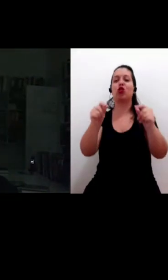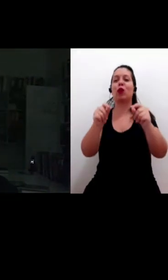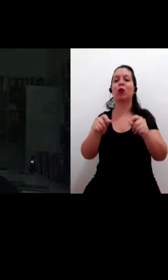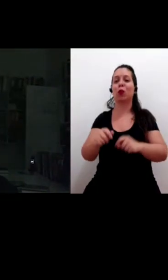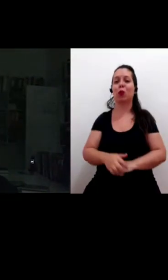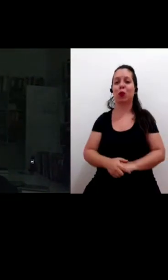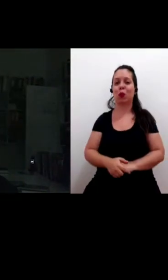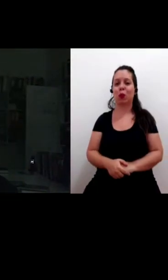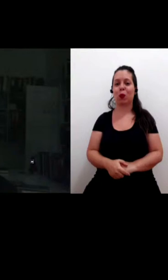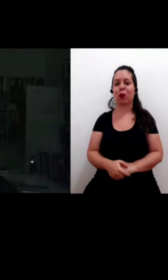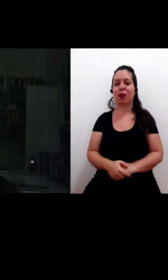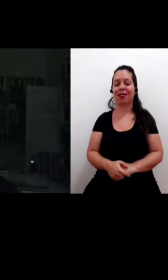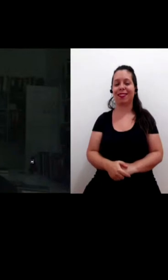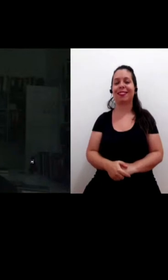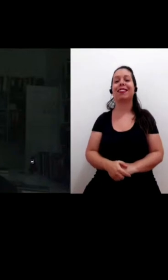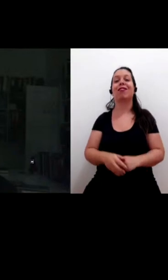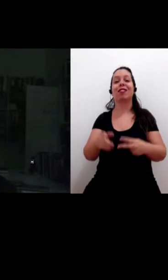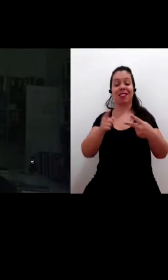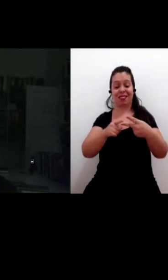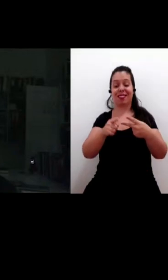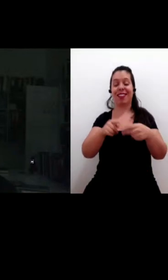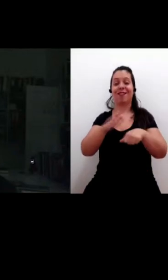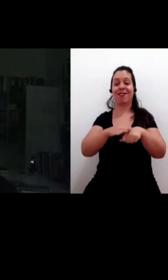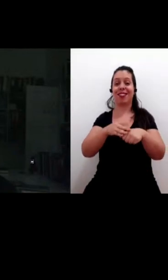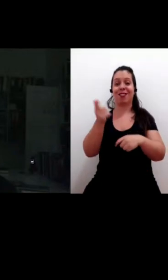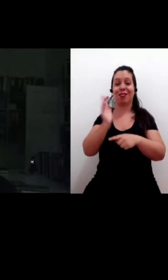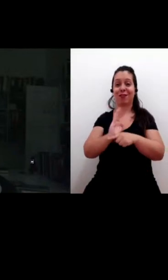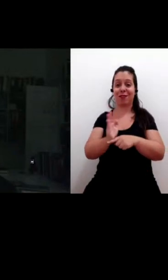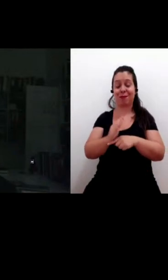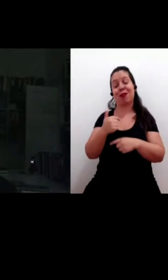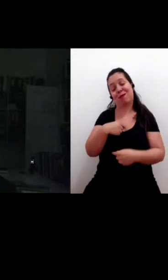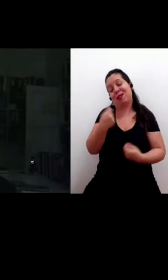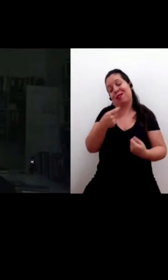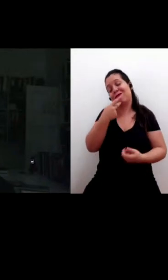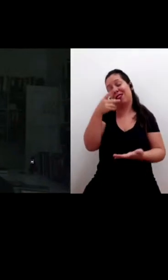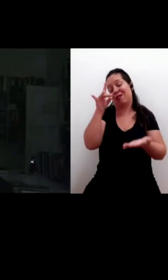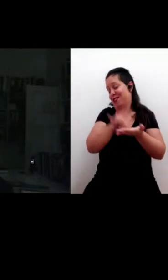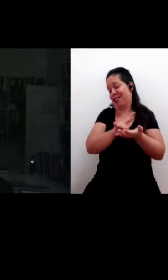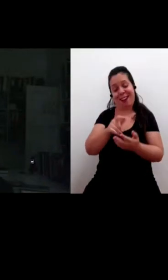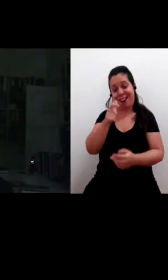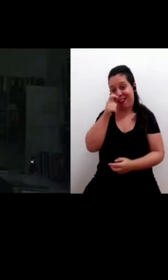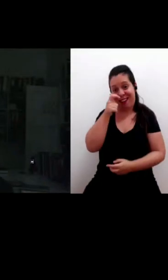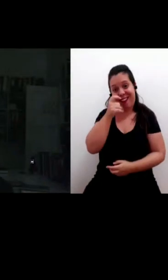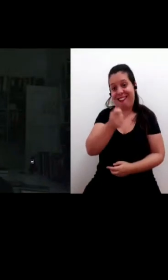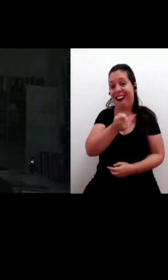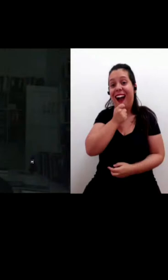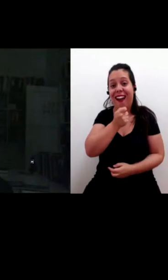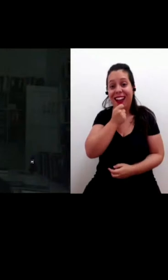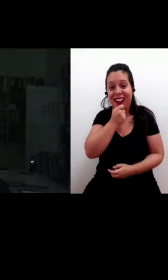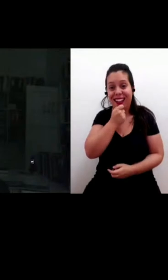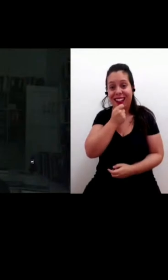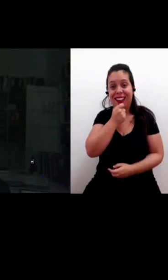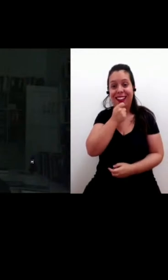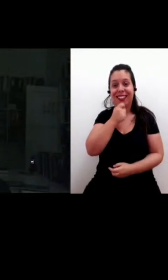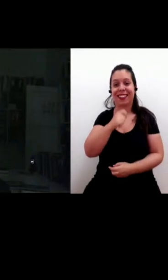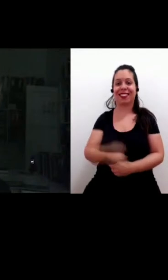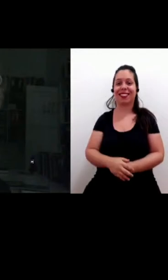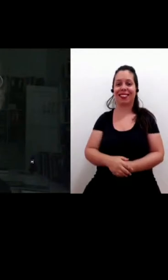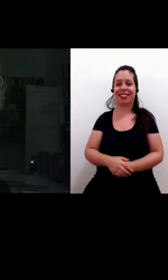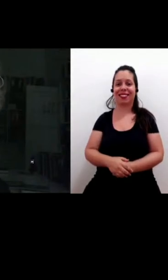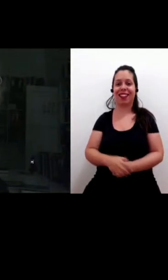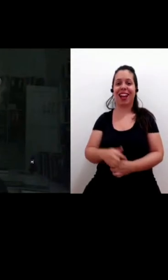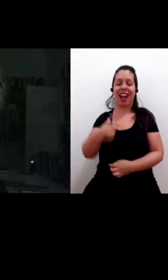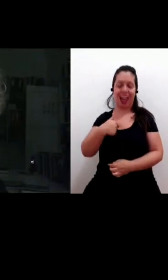film, and this is one I must confess, I haven't seen a frame of it. It was called Storm in My Heart.